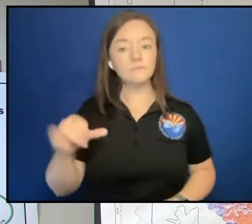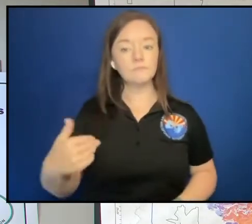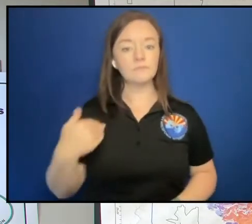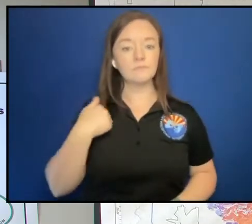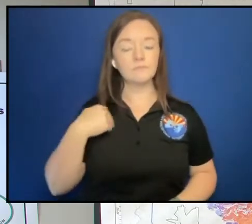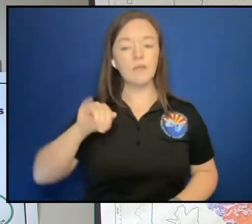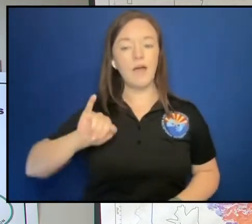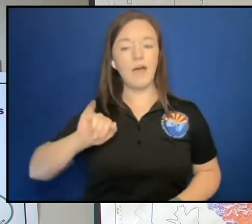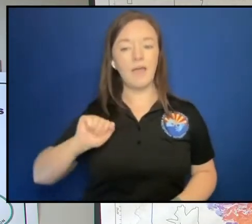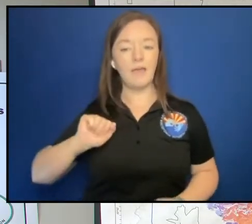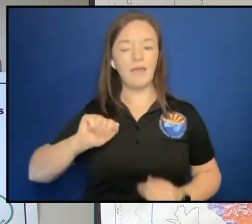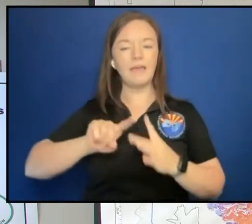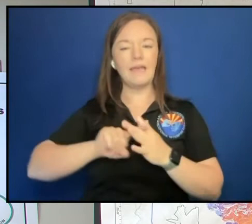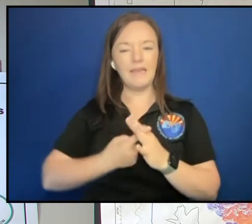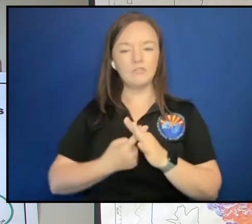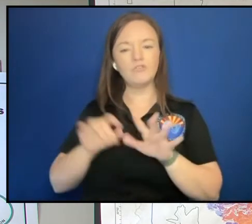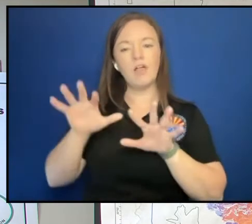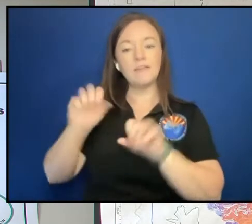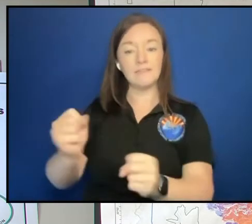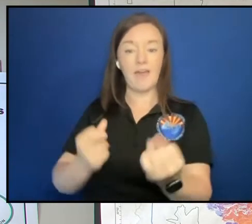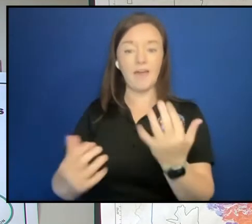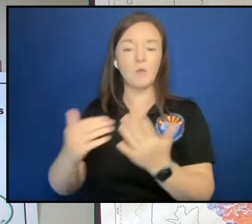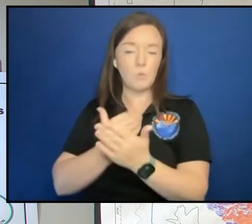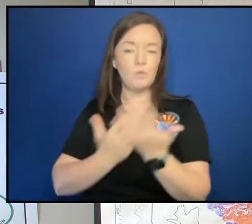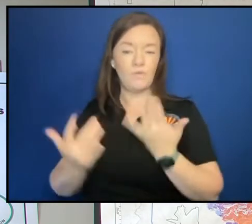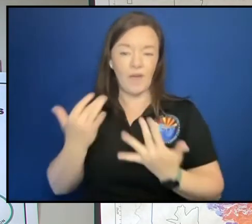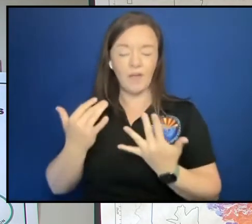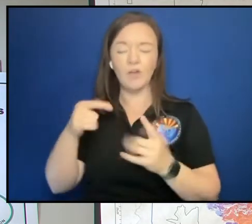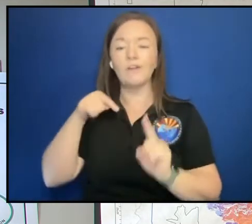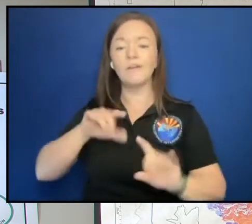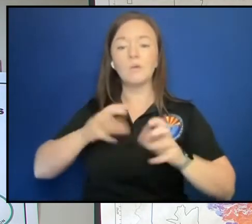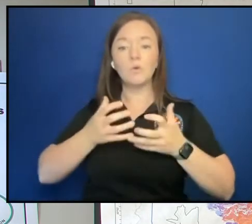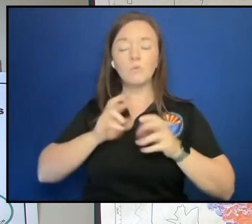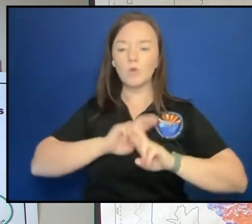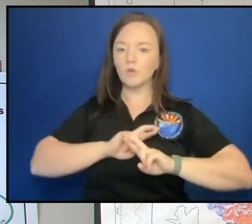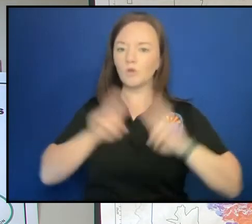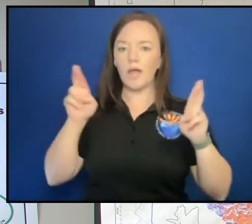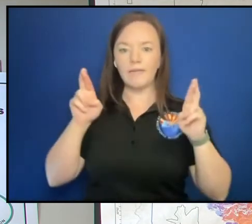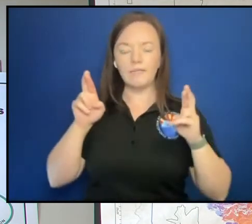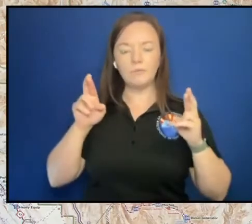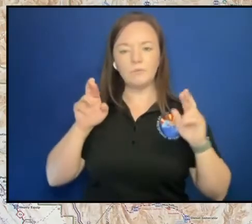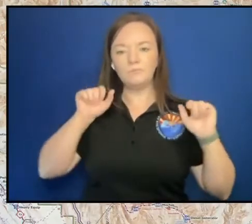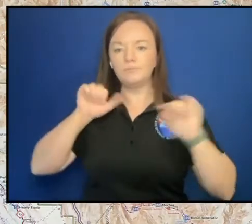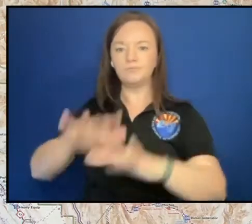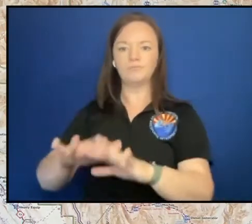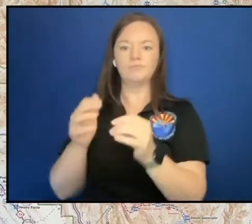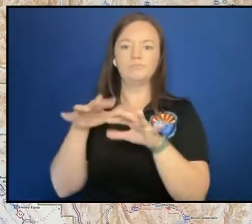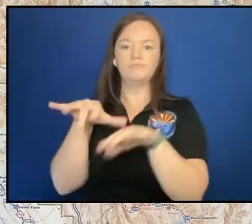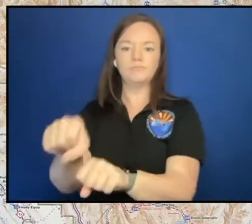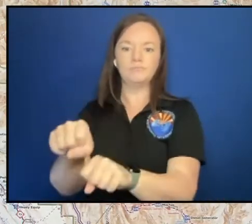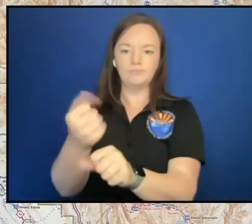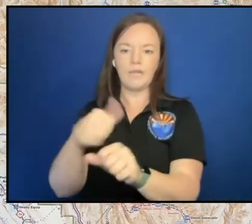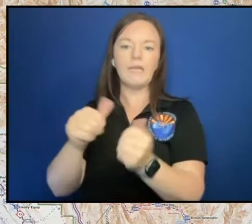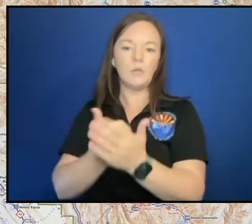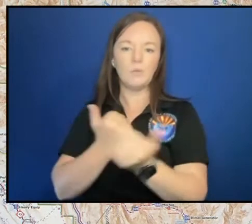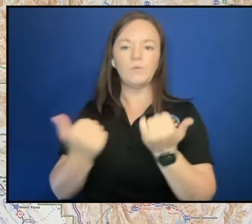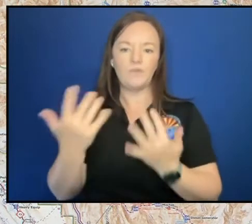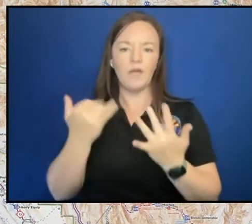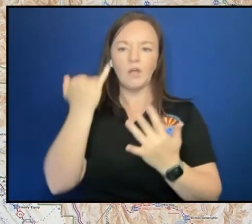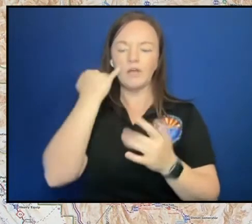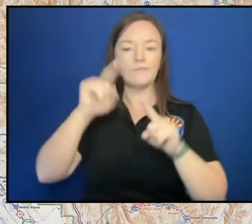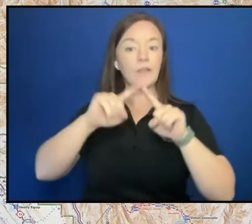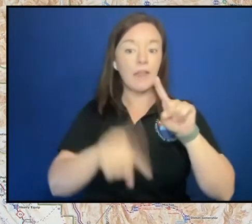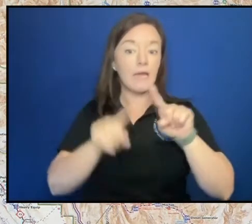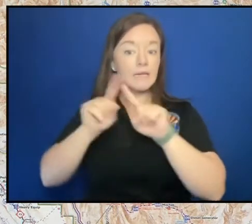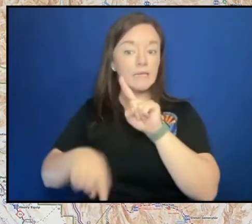IA group that is ready to respond to any new fires, if there's any new lightning caused